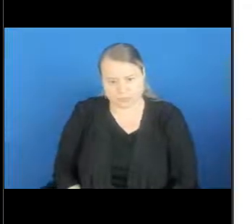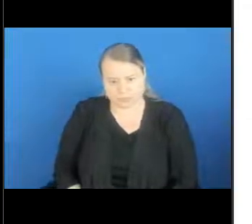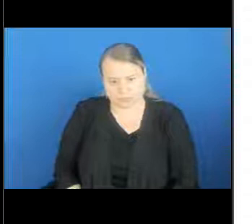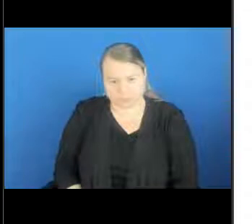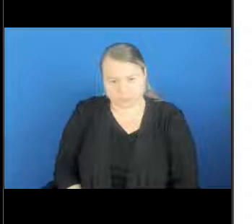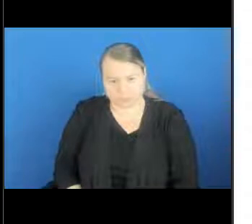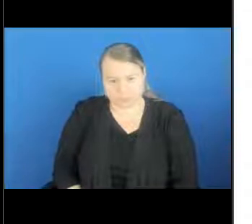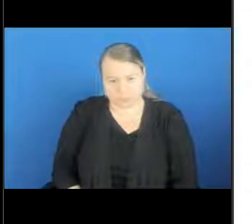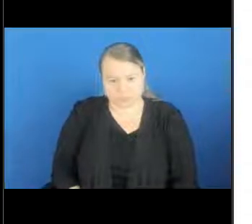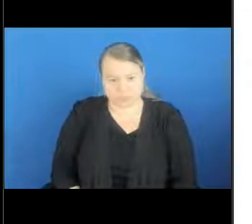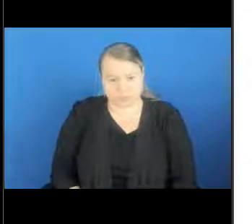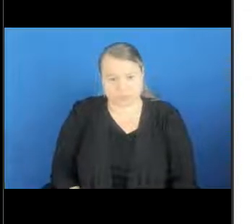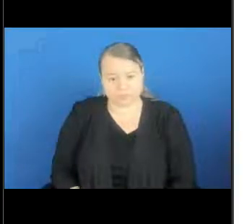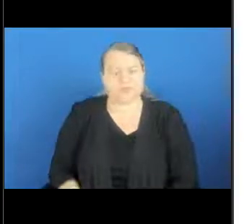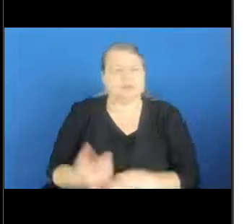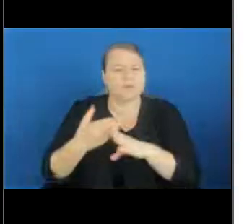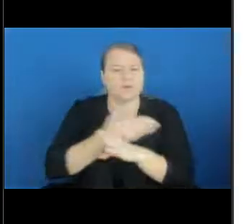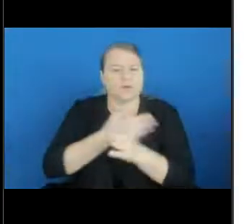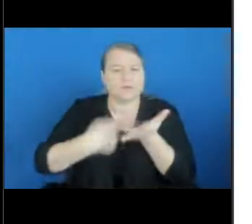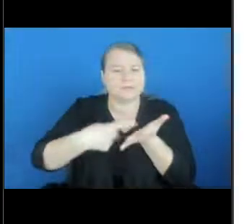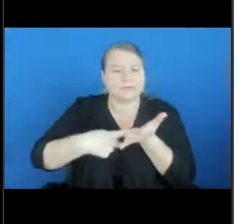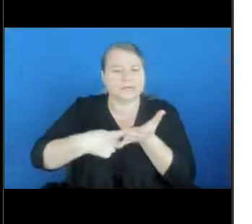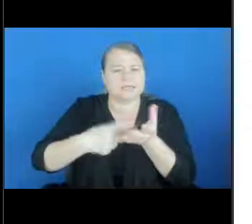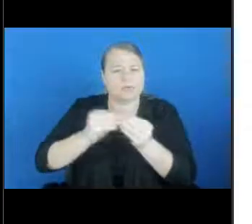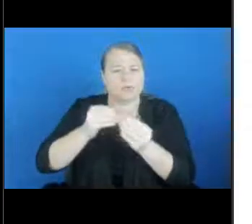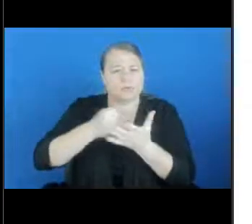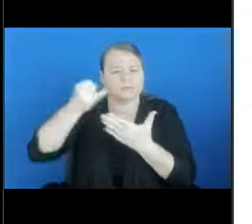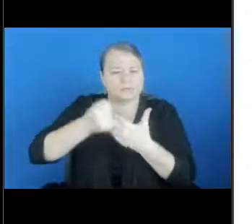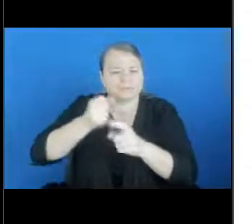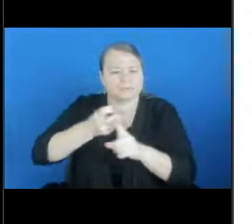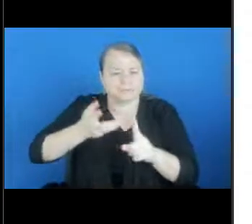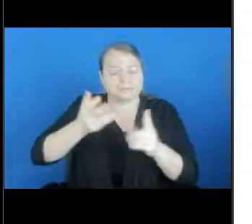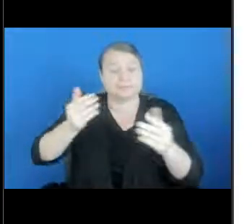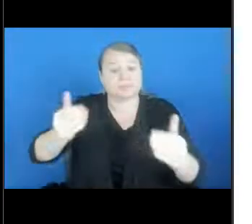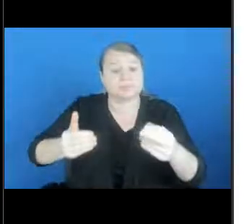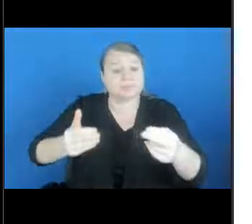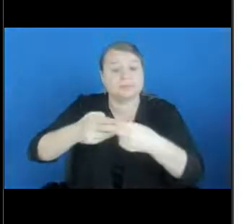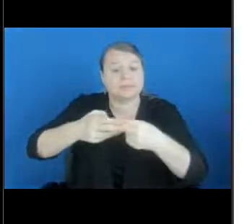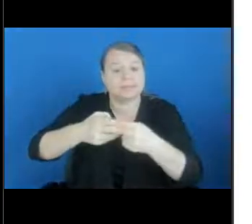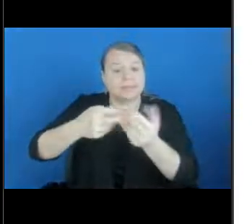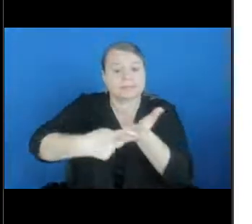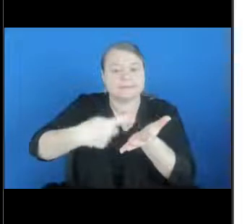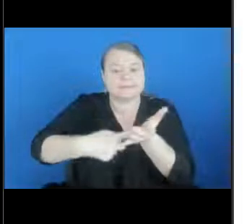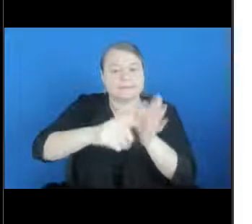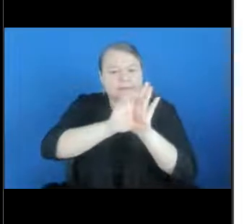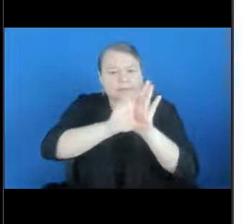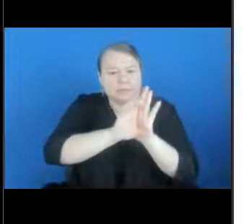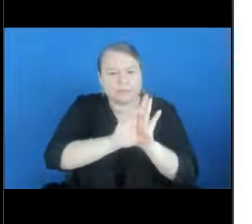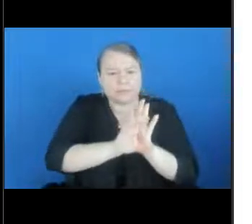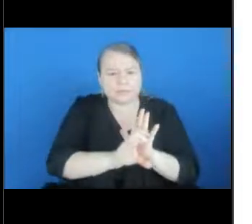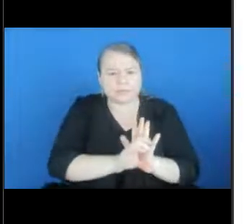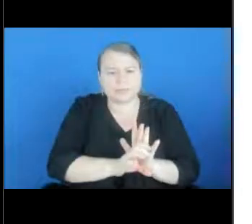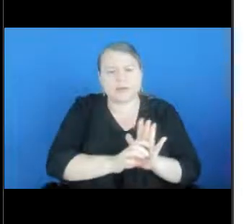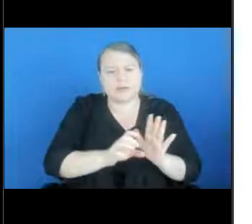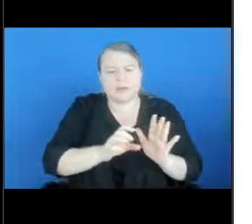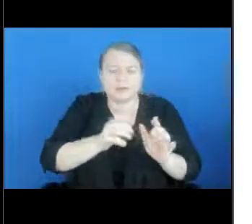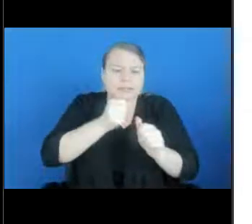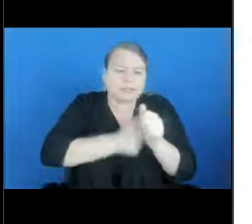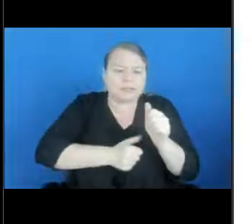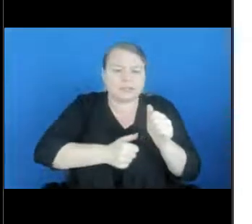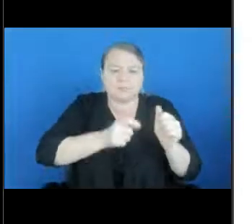Before we walk through more of the project details, on this slide, you'll see the legend for the upcoming maps. I won't run through every element, but just to highlight a